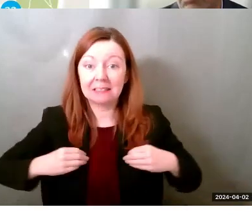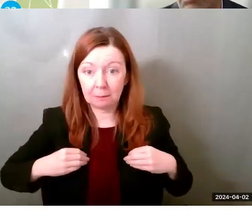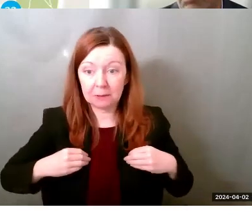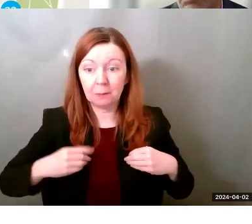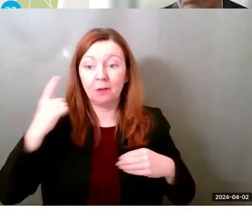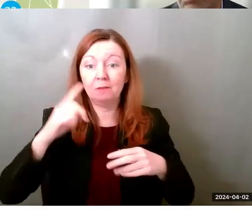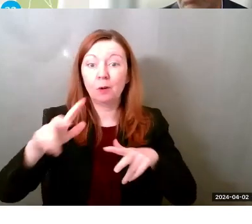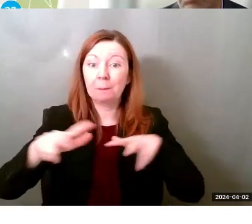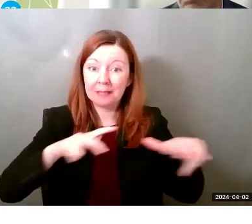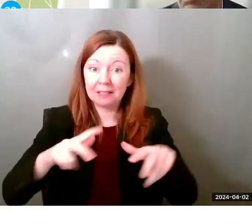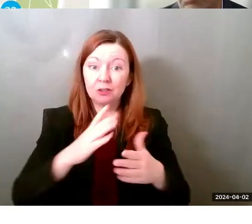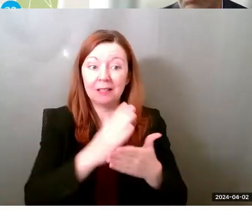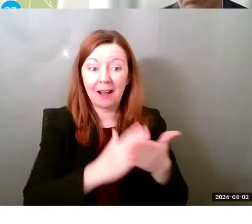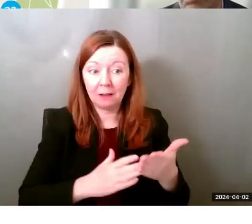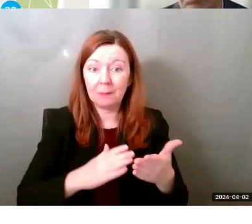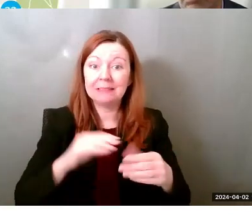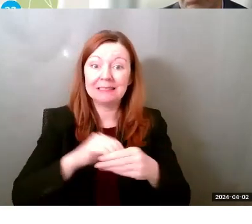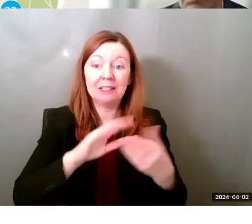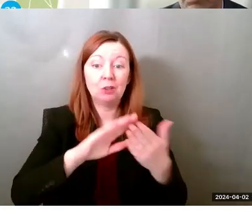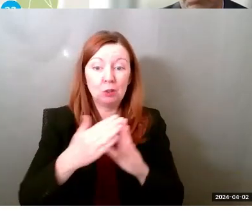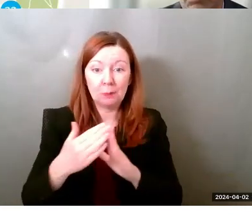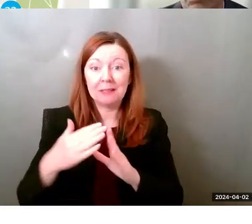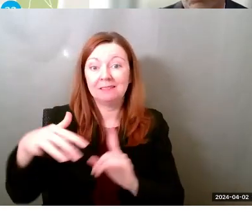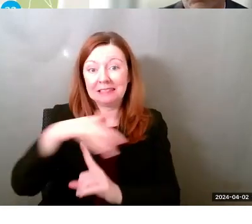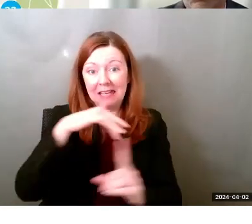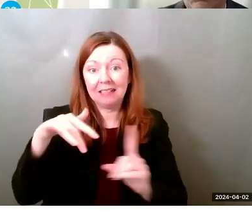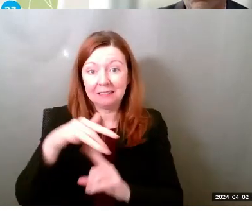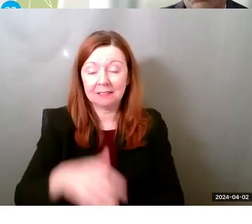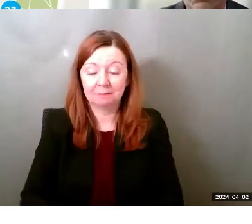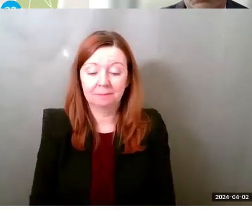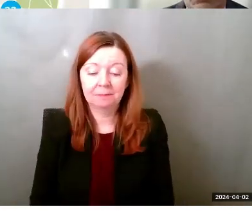for pedestrian elements in urban downtown settings.